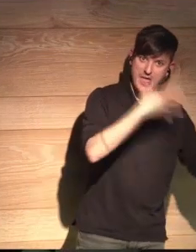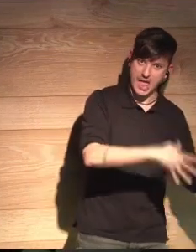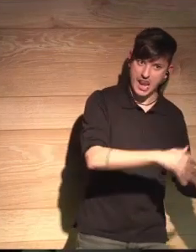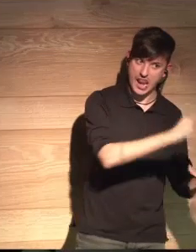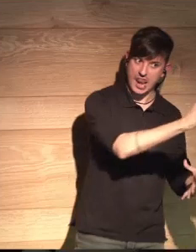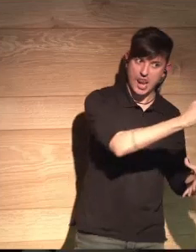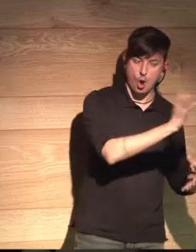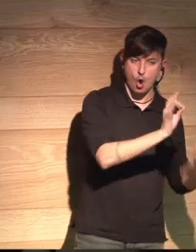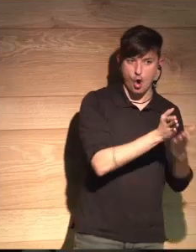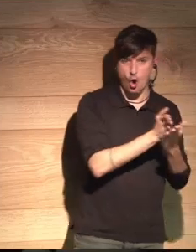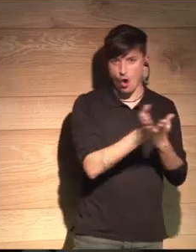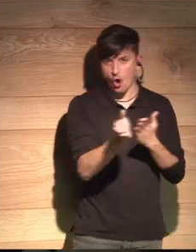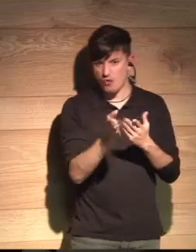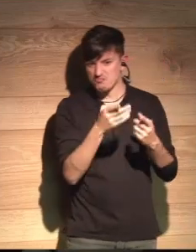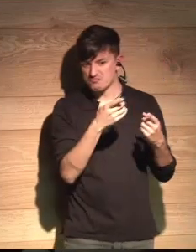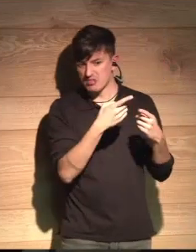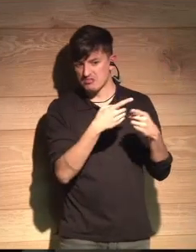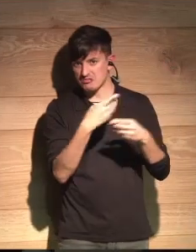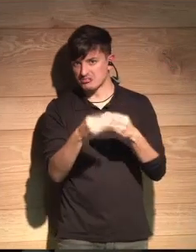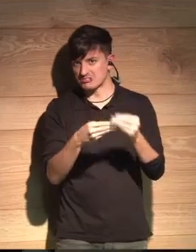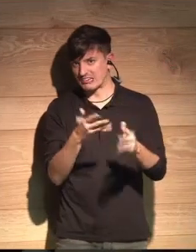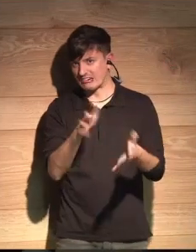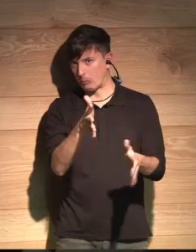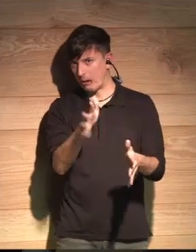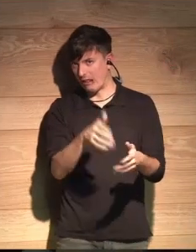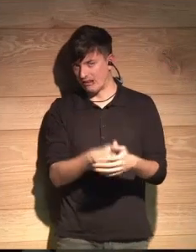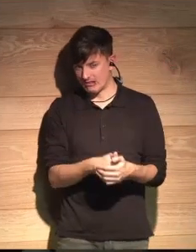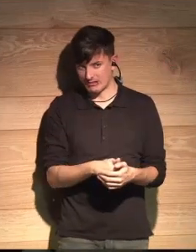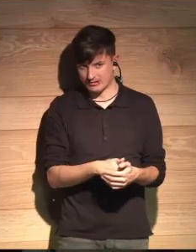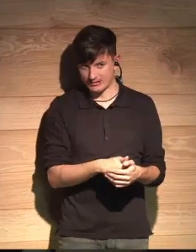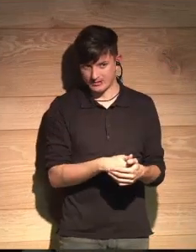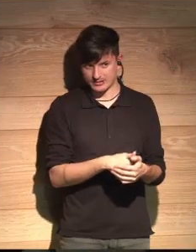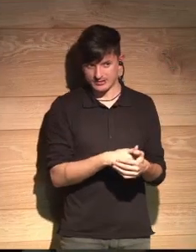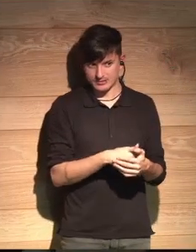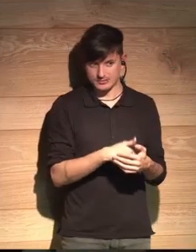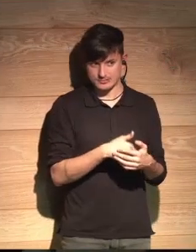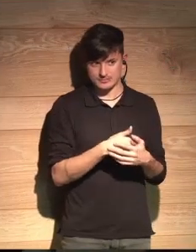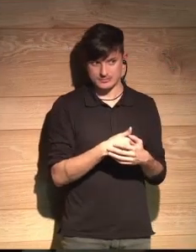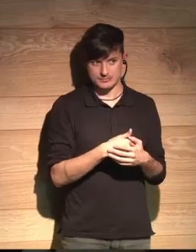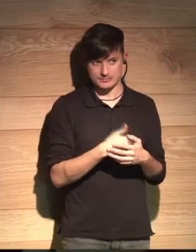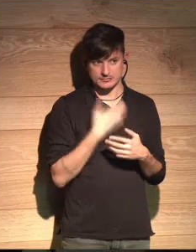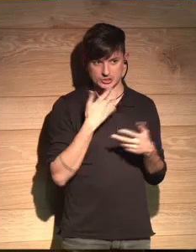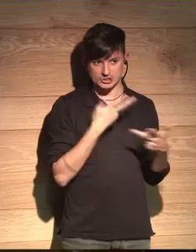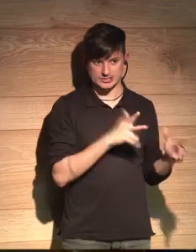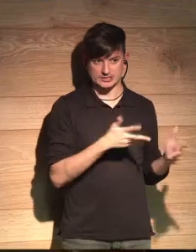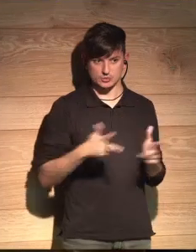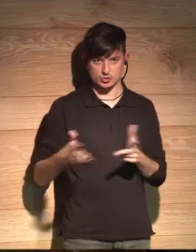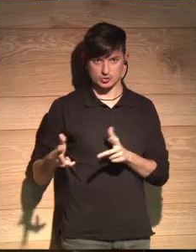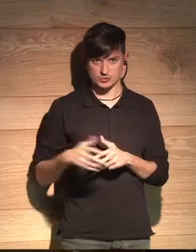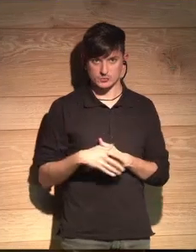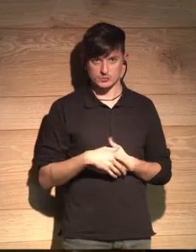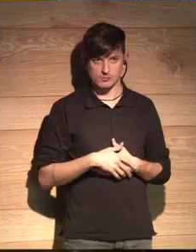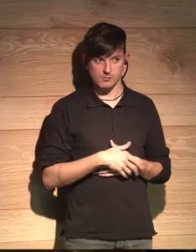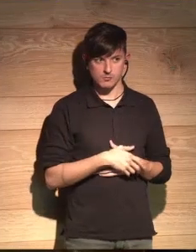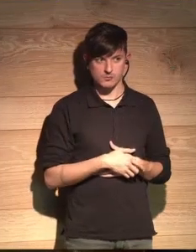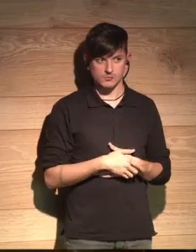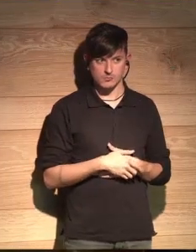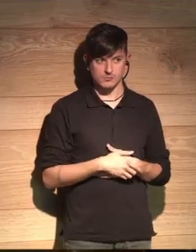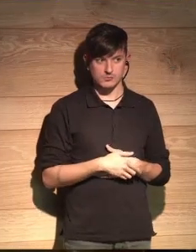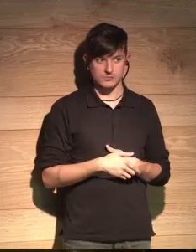of data can do good, can do evil as well, like the